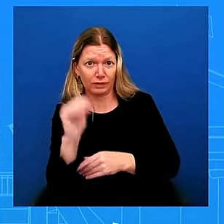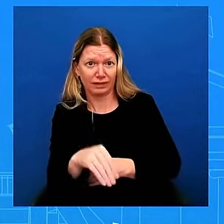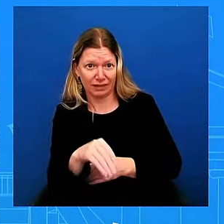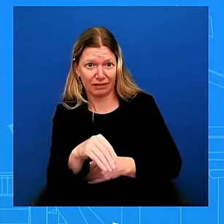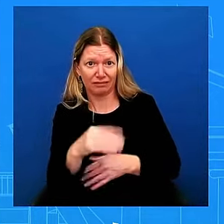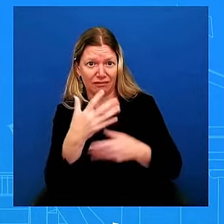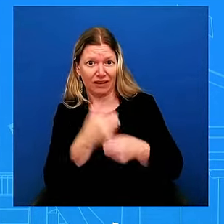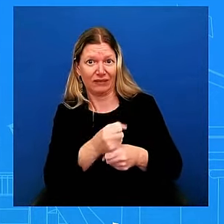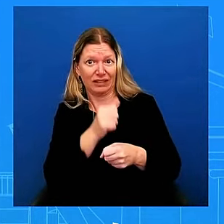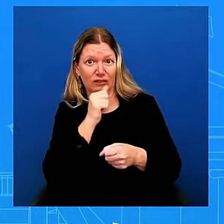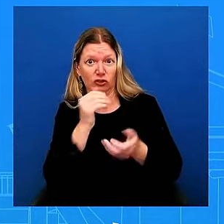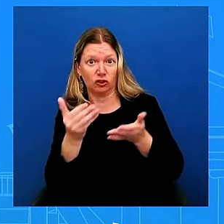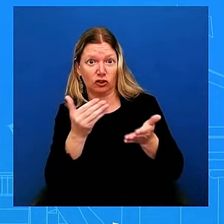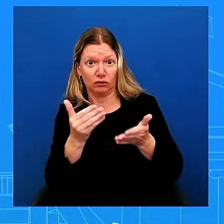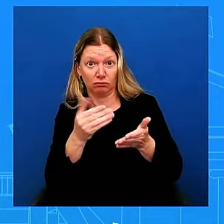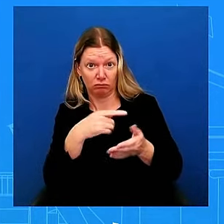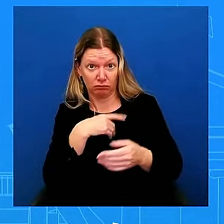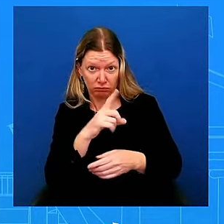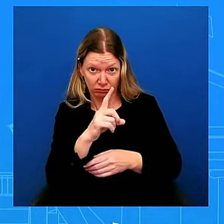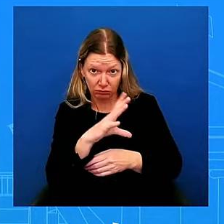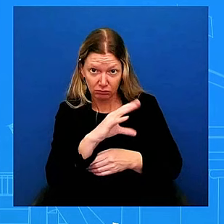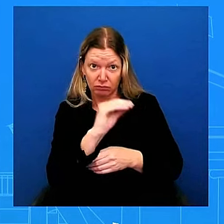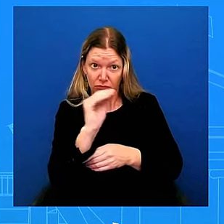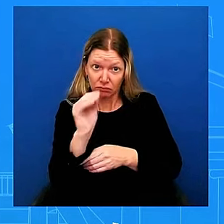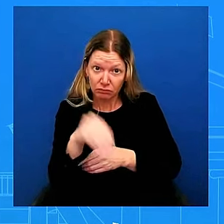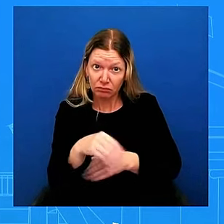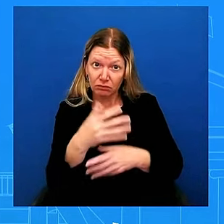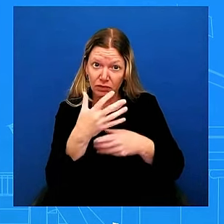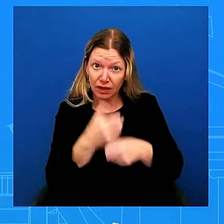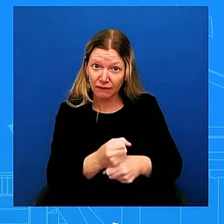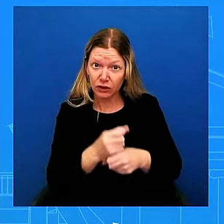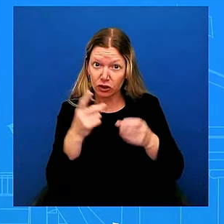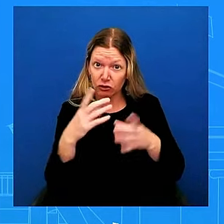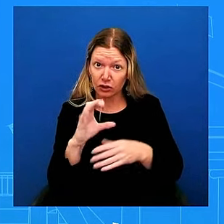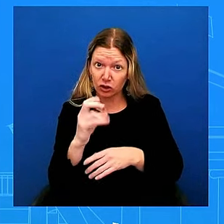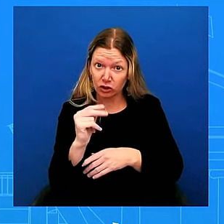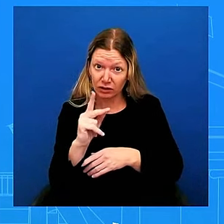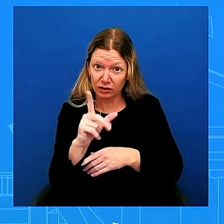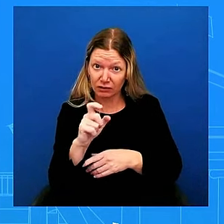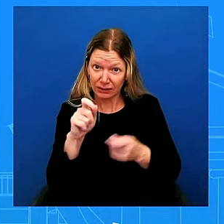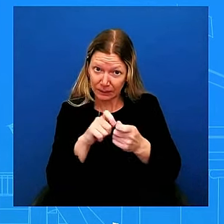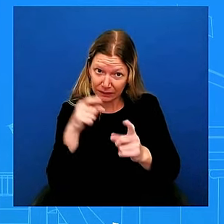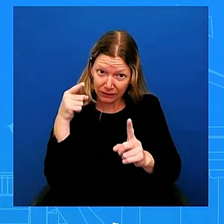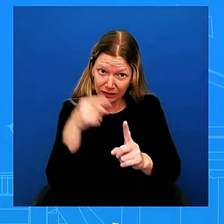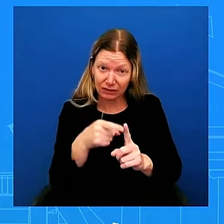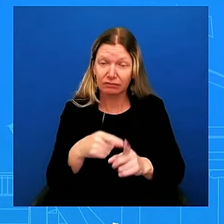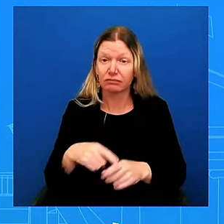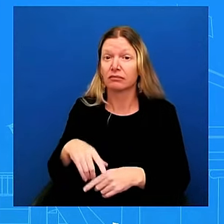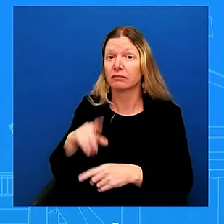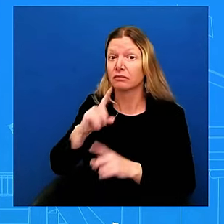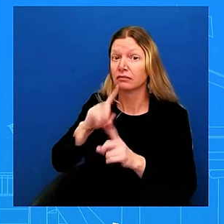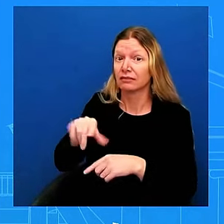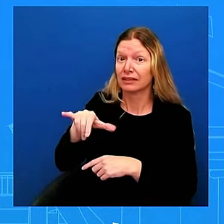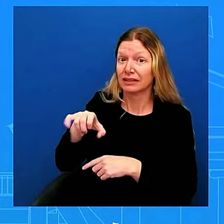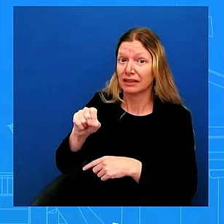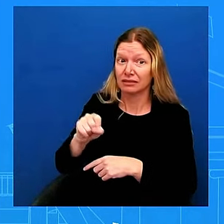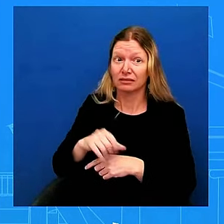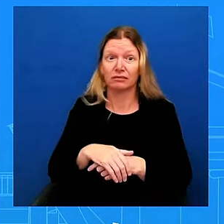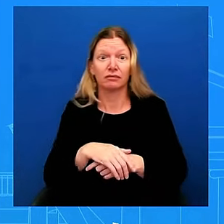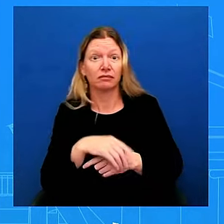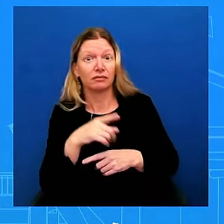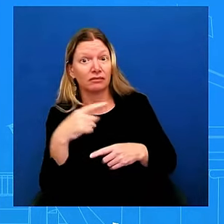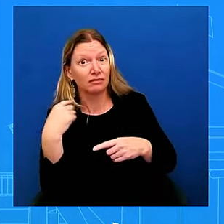specifically? Yes. And Mr. Secretary, since Saturday, has anyone been reassigned or removed from Donald Trump's security